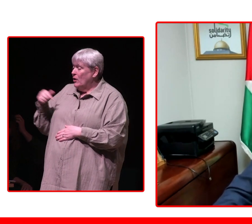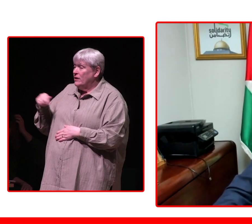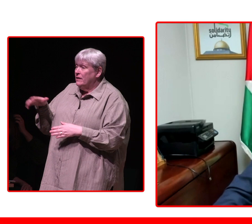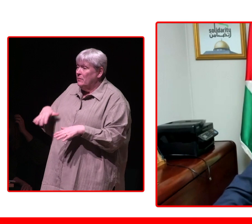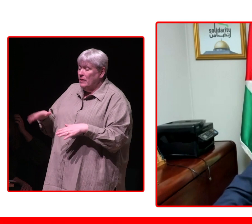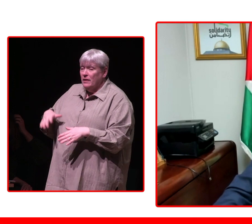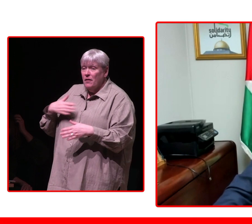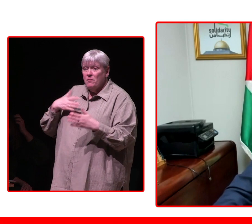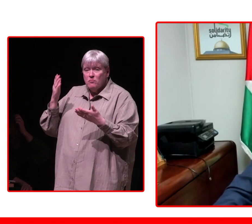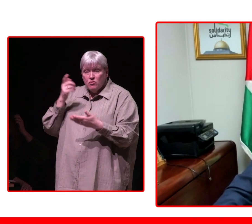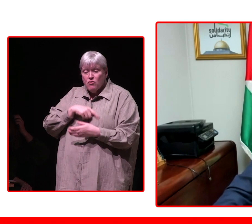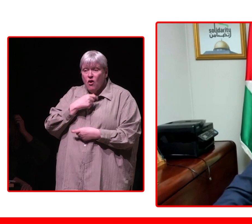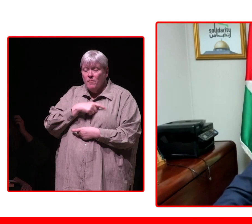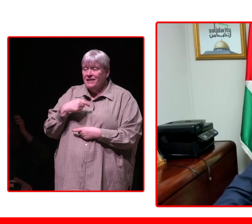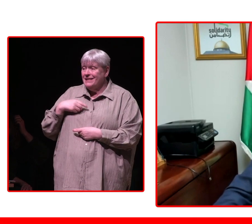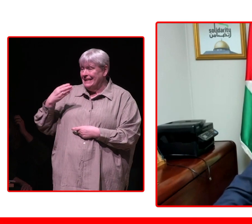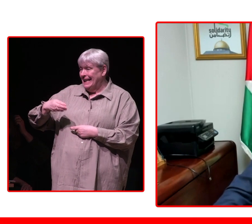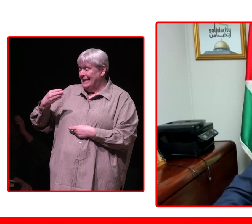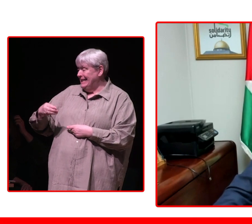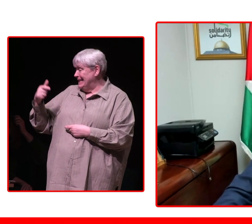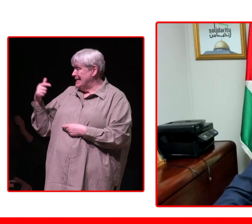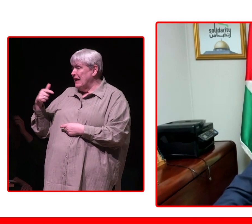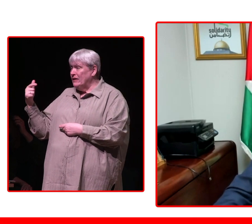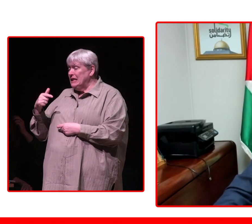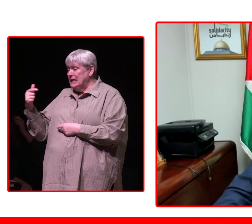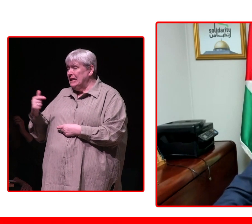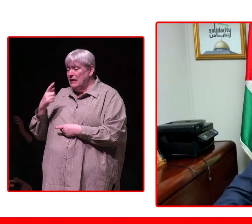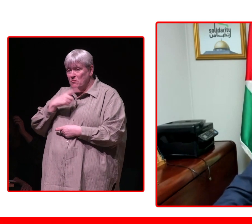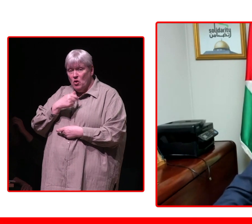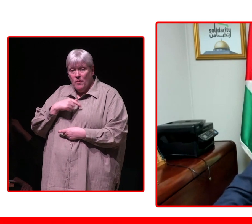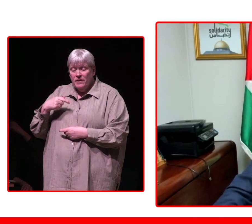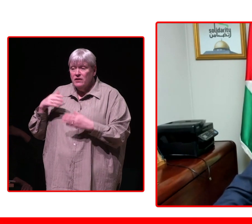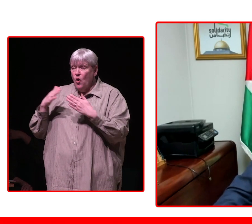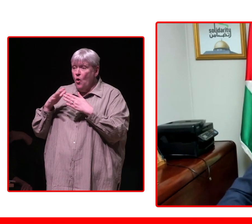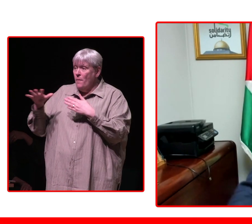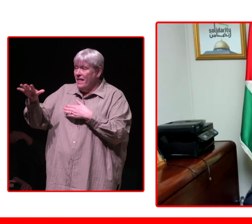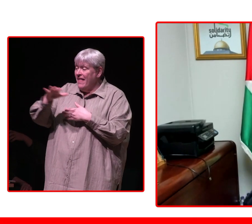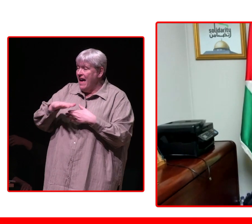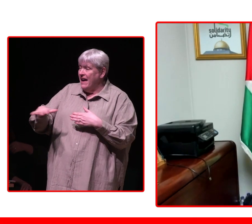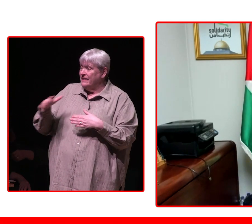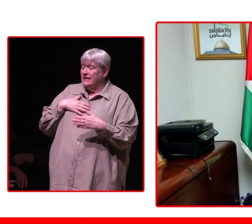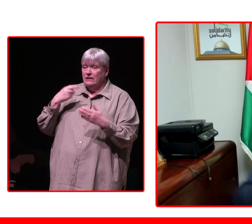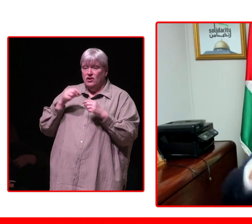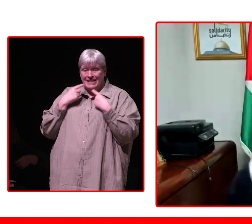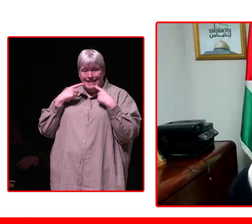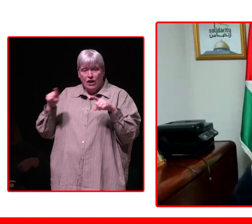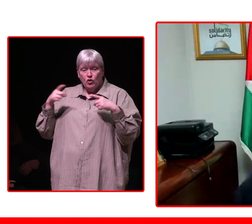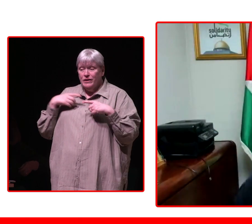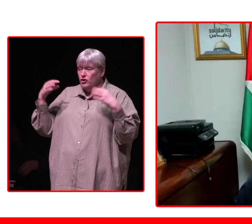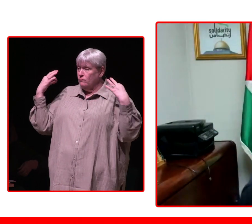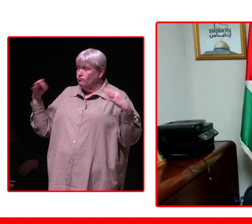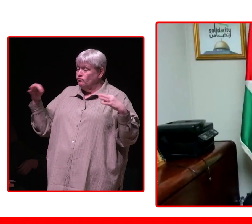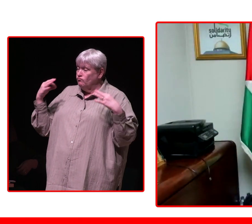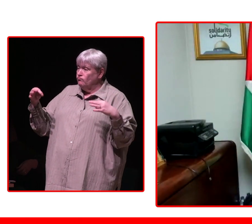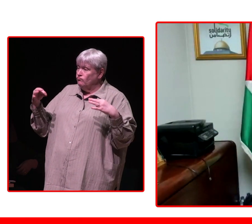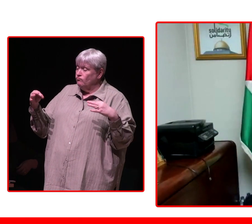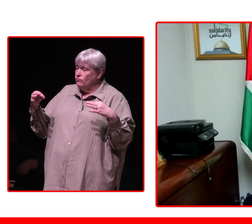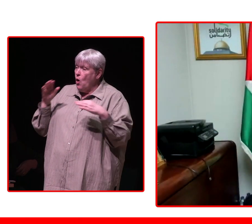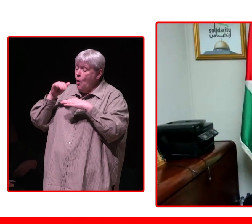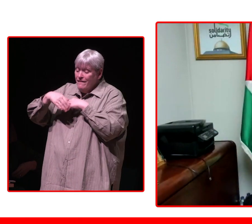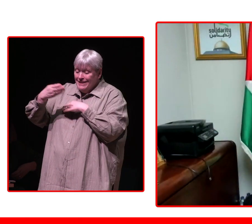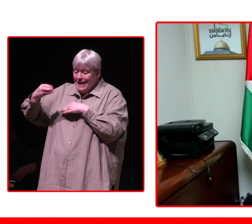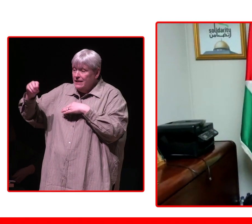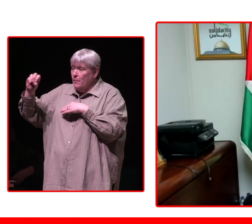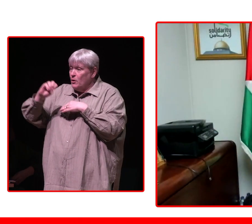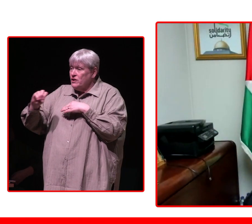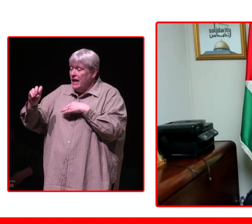the 1917 Balfour Declaration. Nonetheless, the Balfour Declaration described the more than 90% of